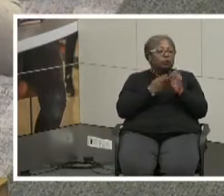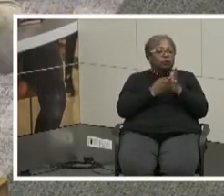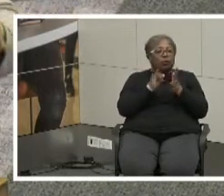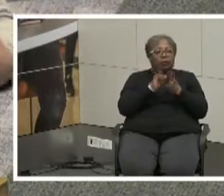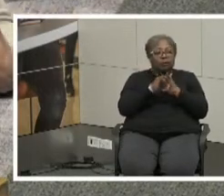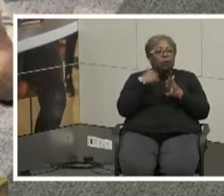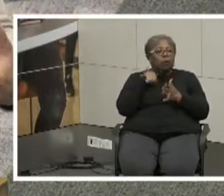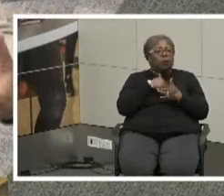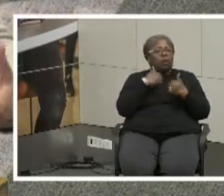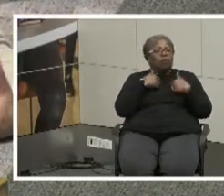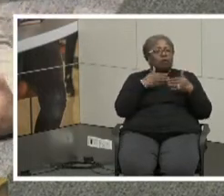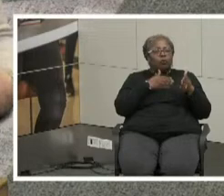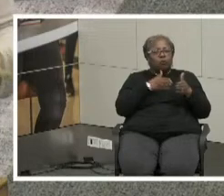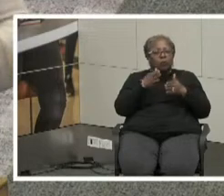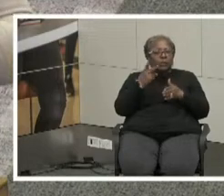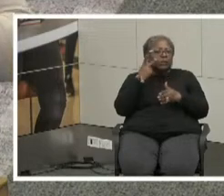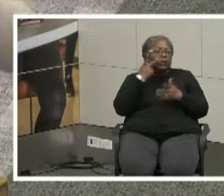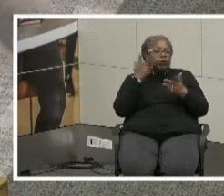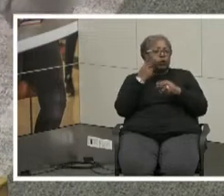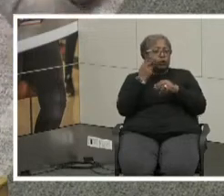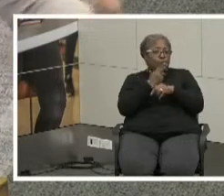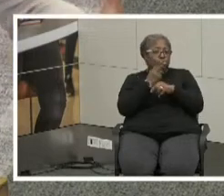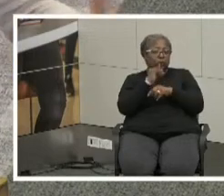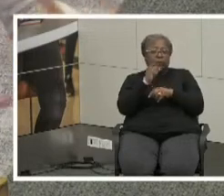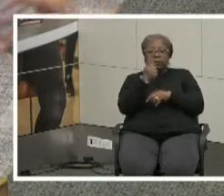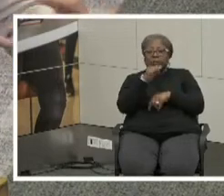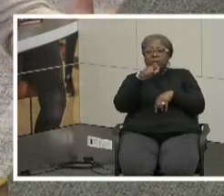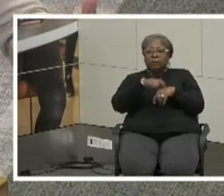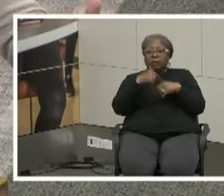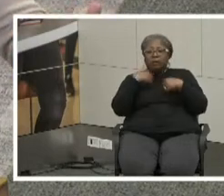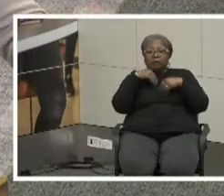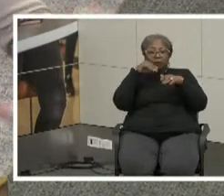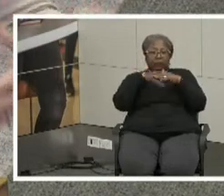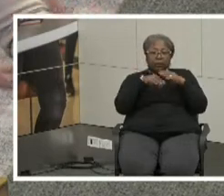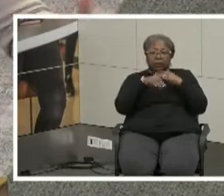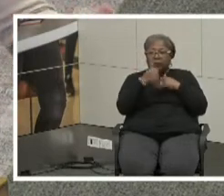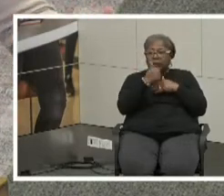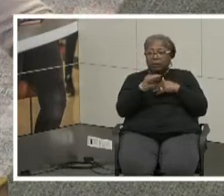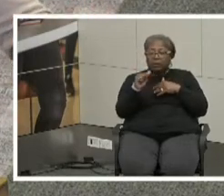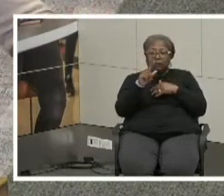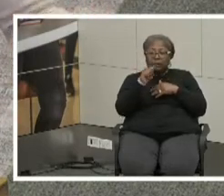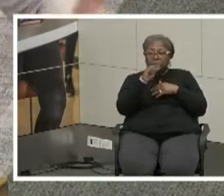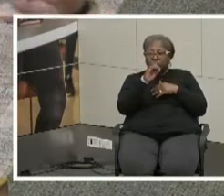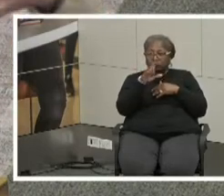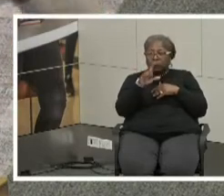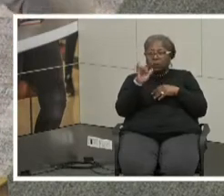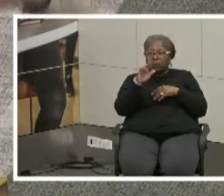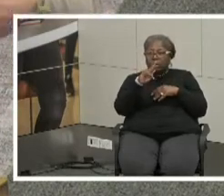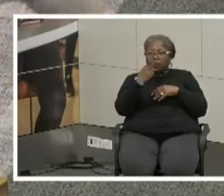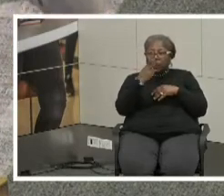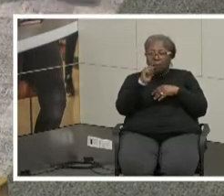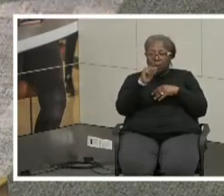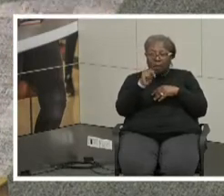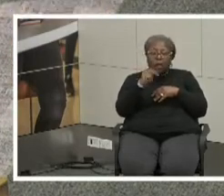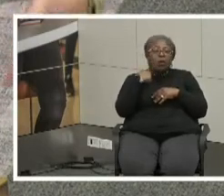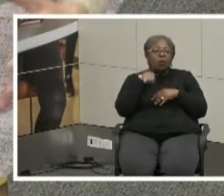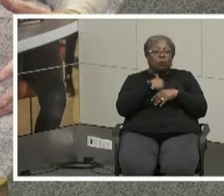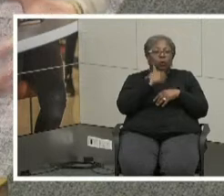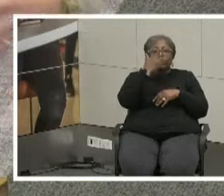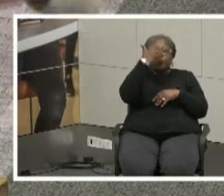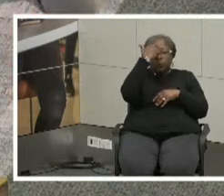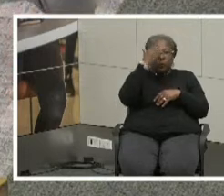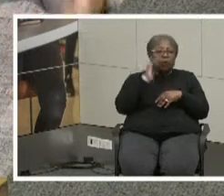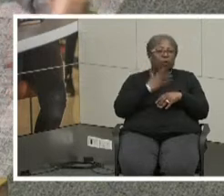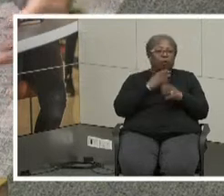ways to even see what the usage is so that anytime we have access access to any sort of digital tool like con we actually know are